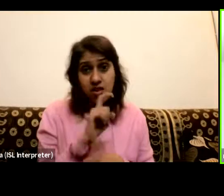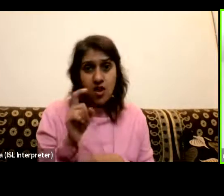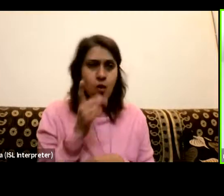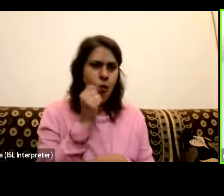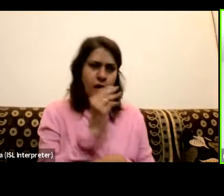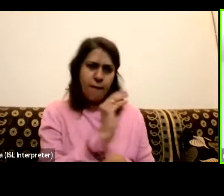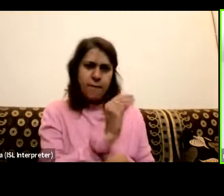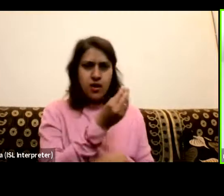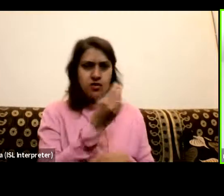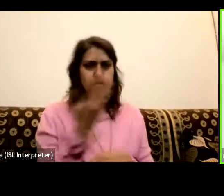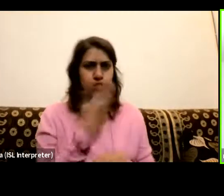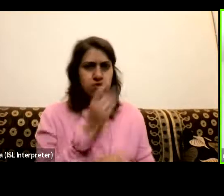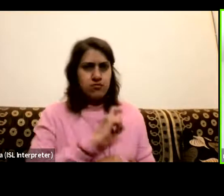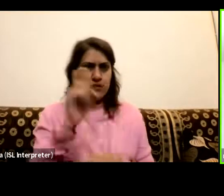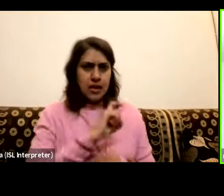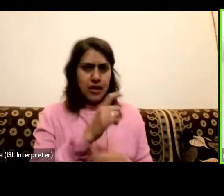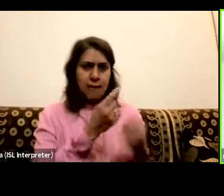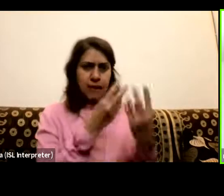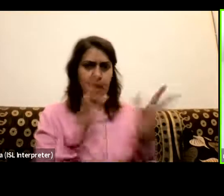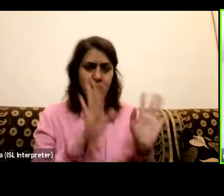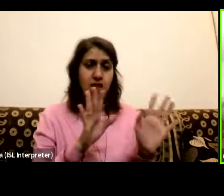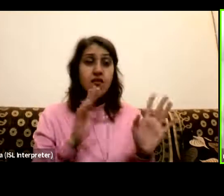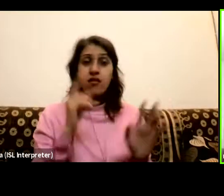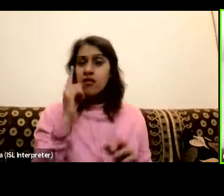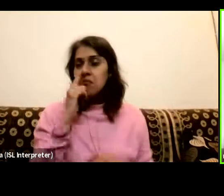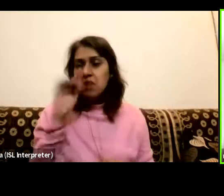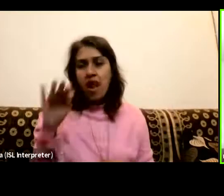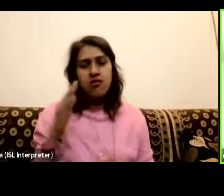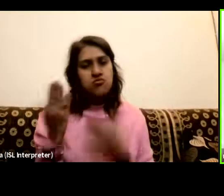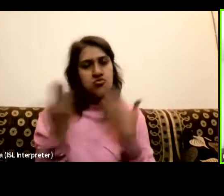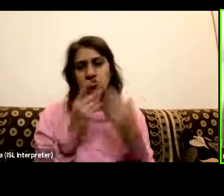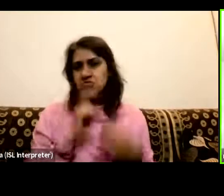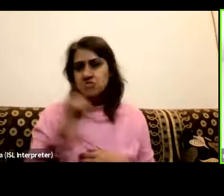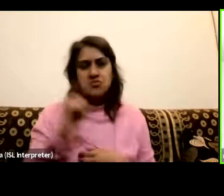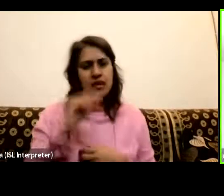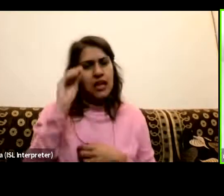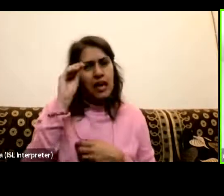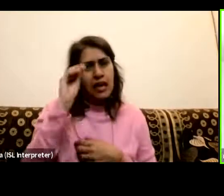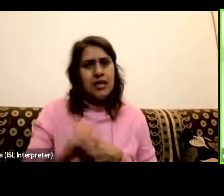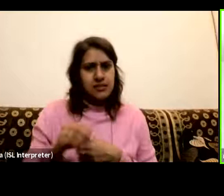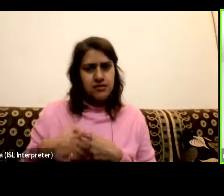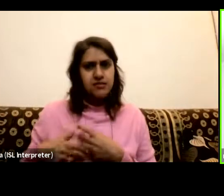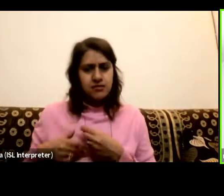to boys. And that just shows us that, I think